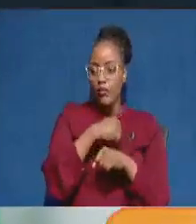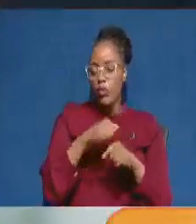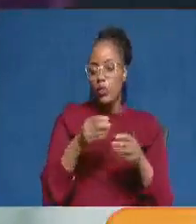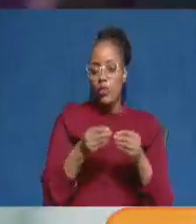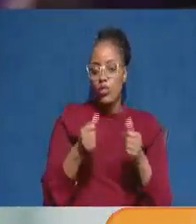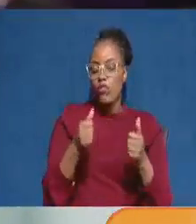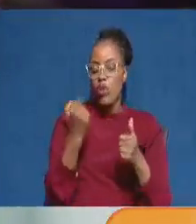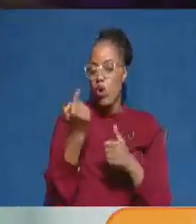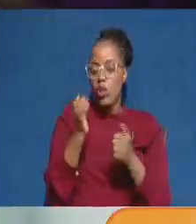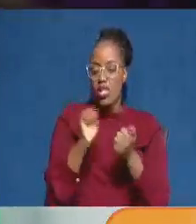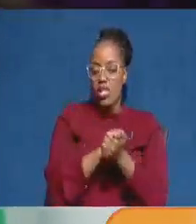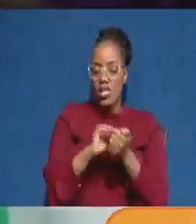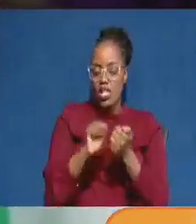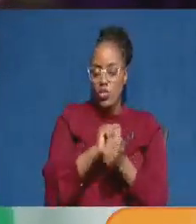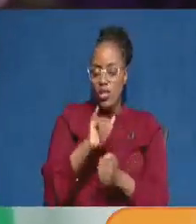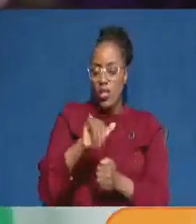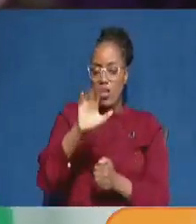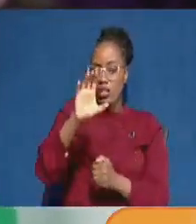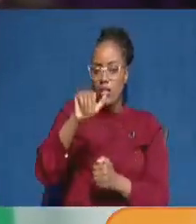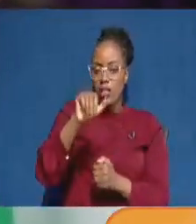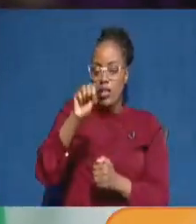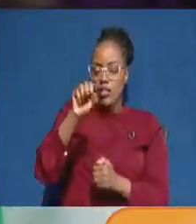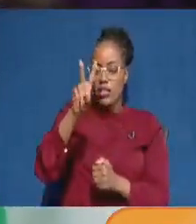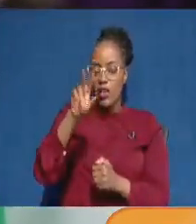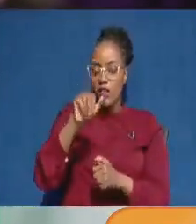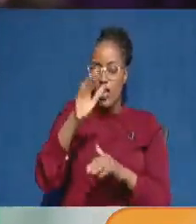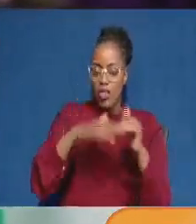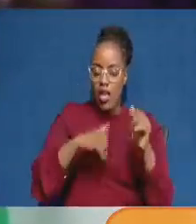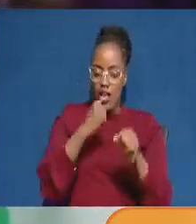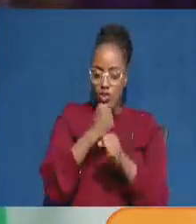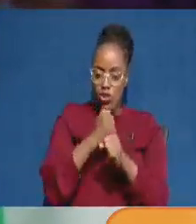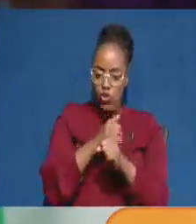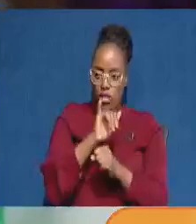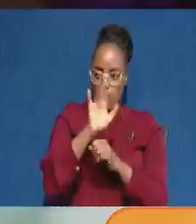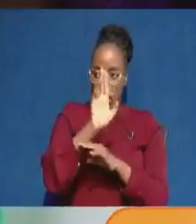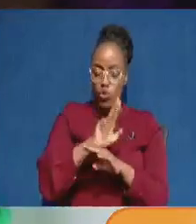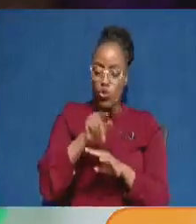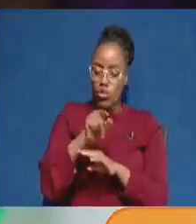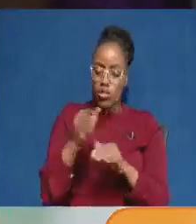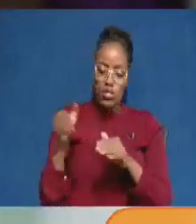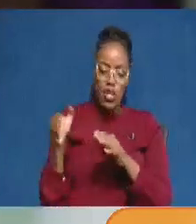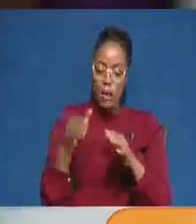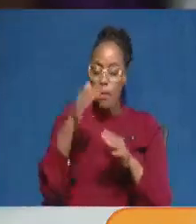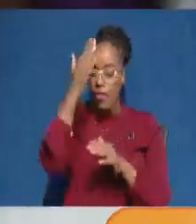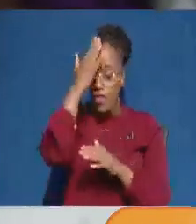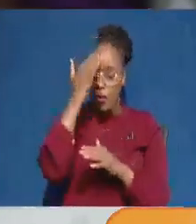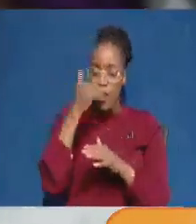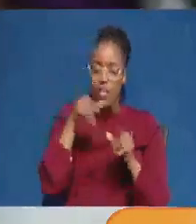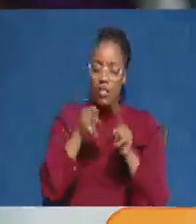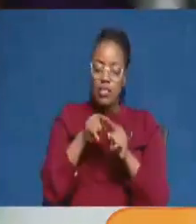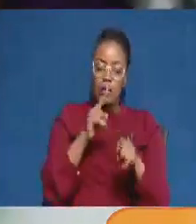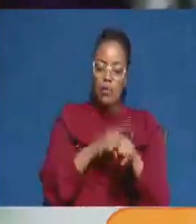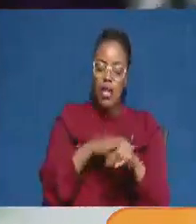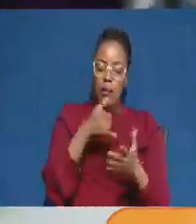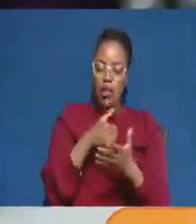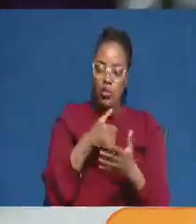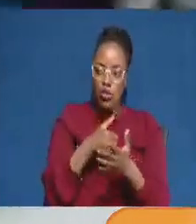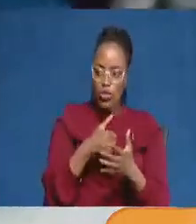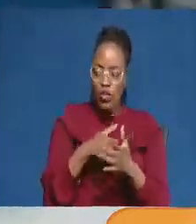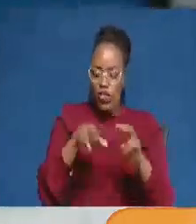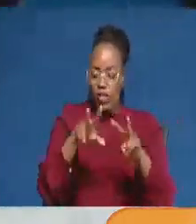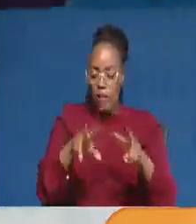can only destroy the cassava. So instead of doing that, we are using this method because it also involves screening